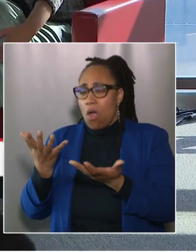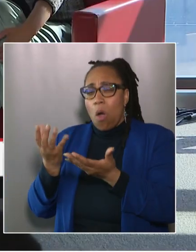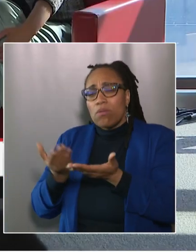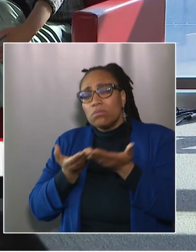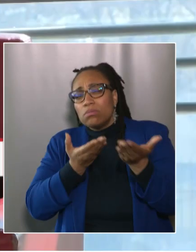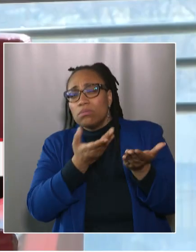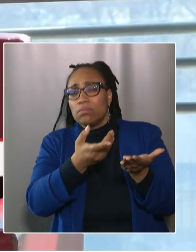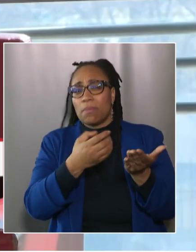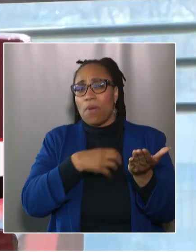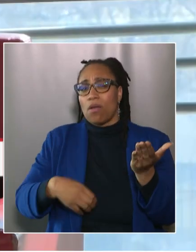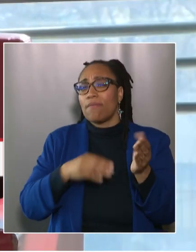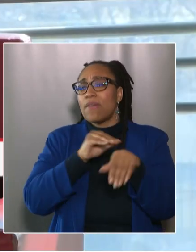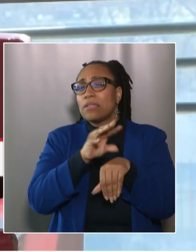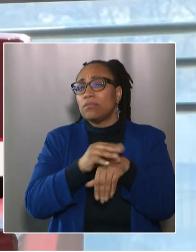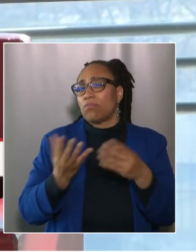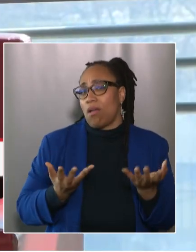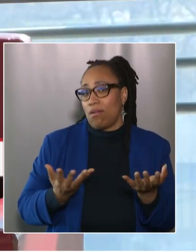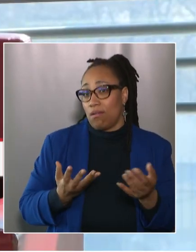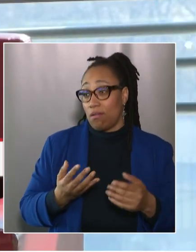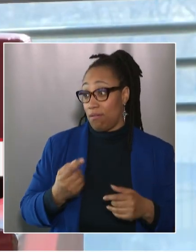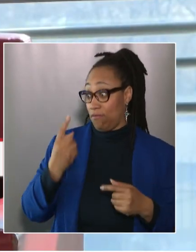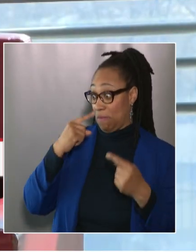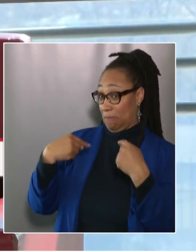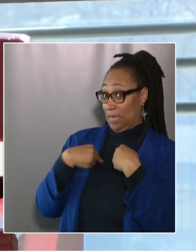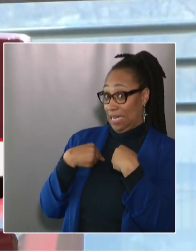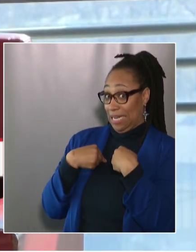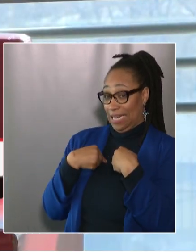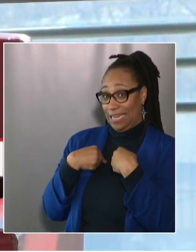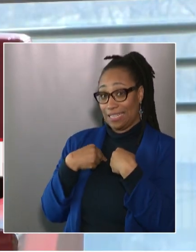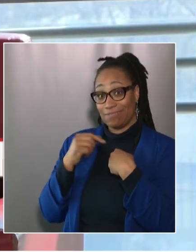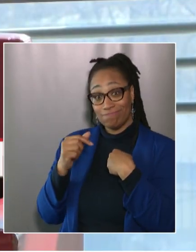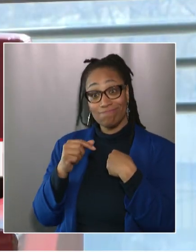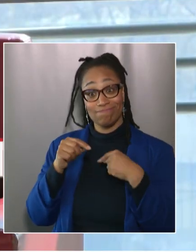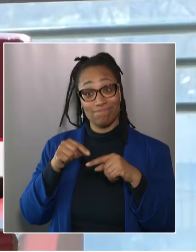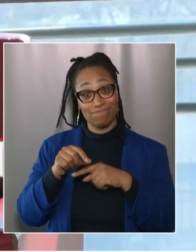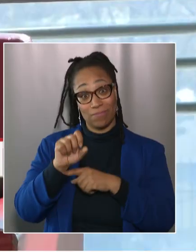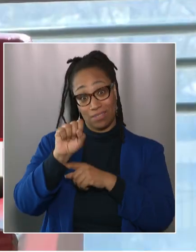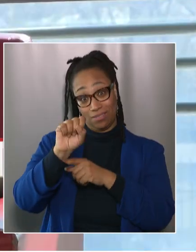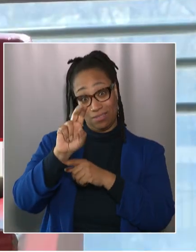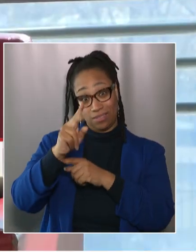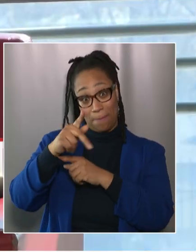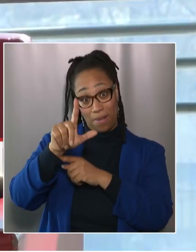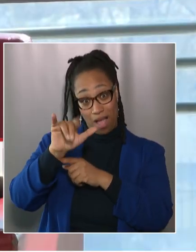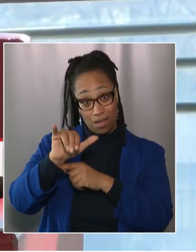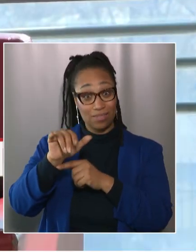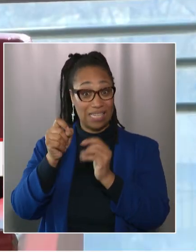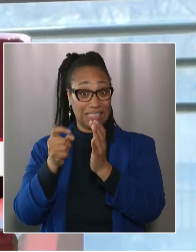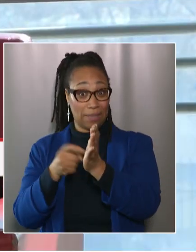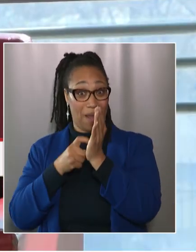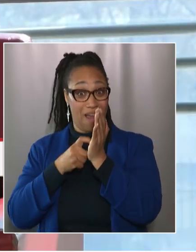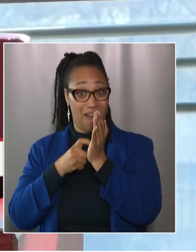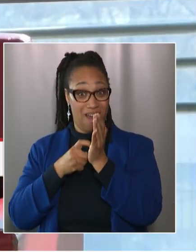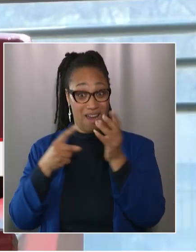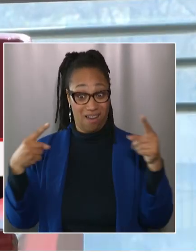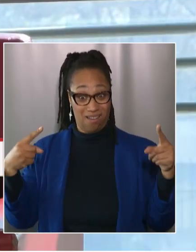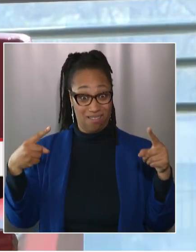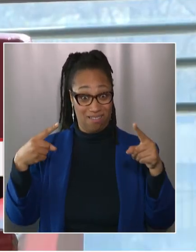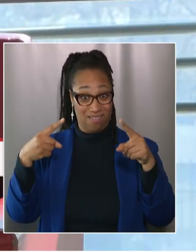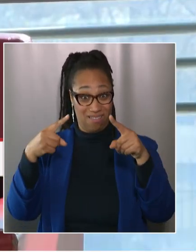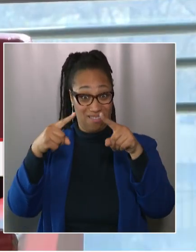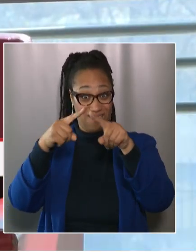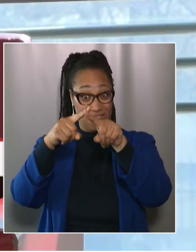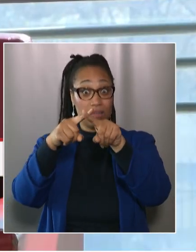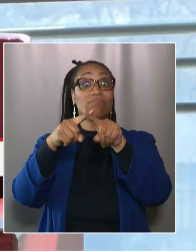to me, it's supply and demand. It's one of the most basic principles of economics. If you want